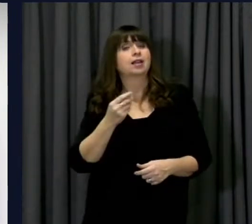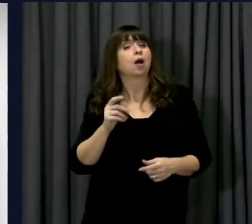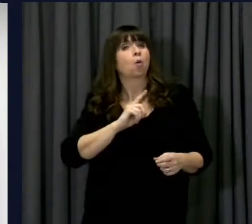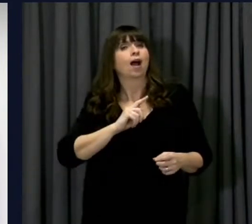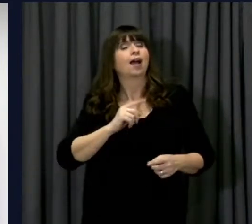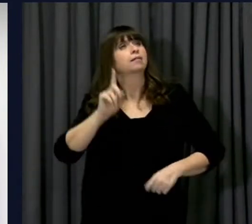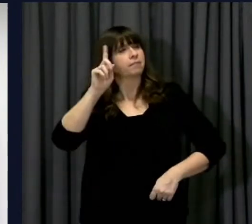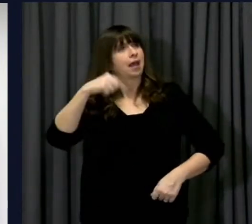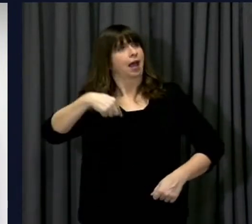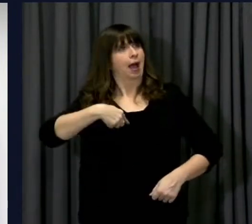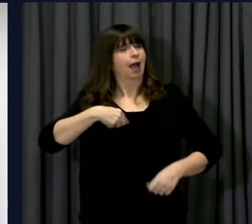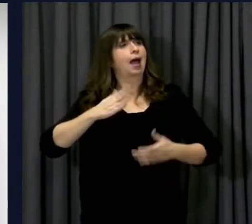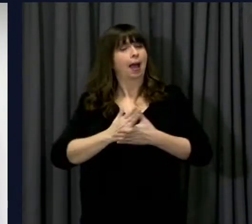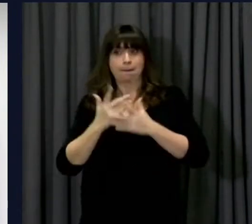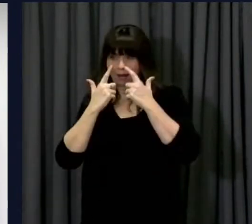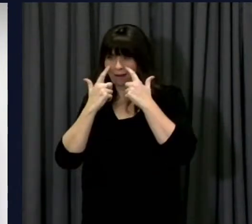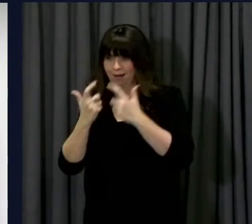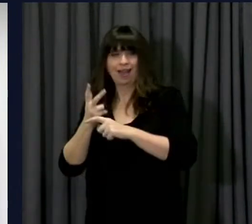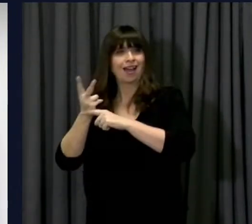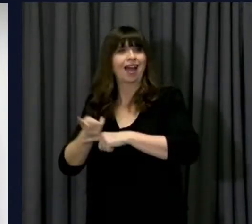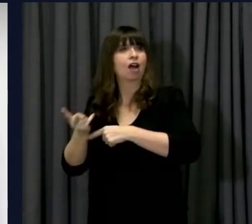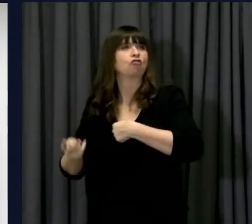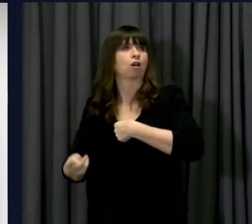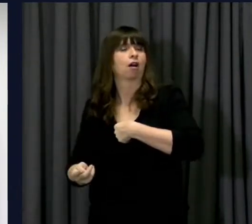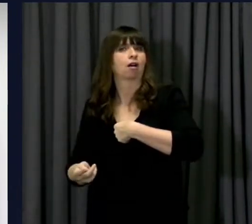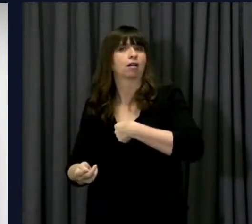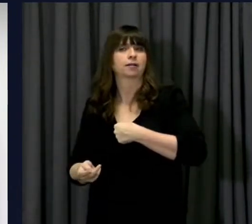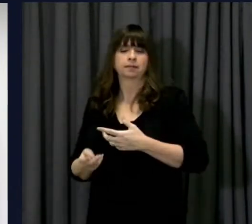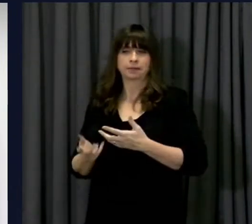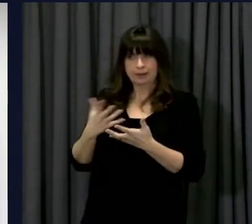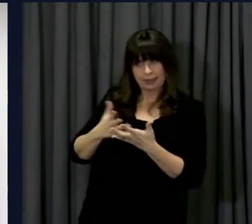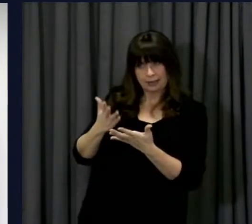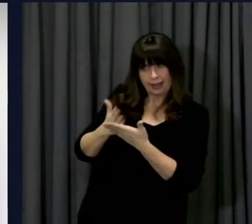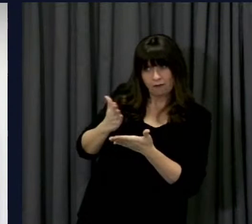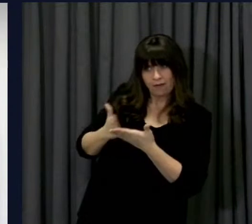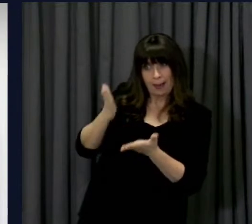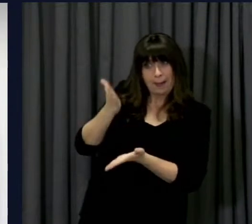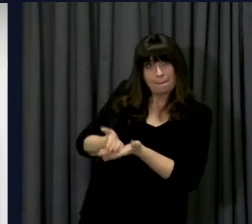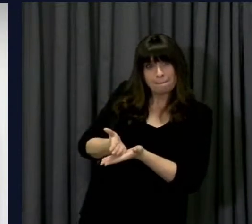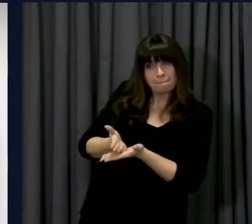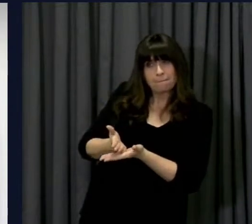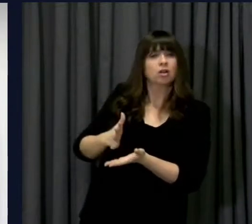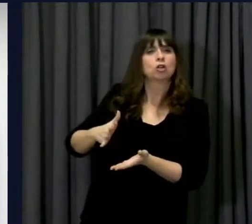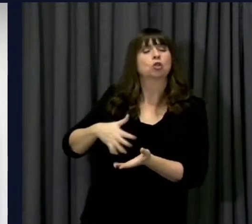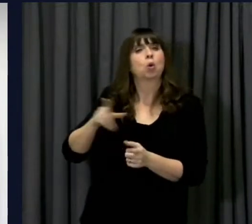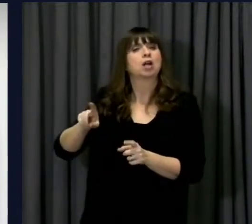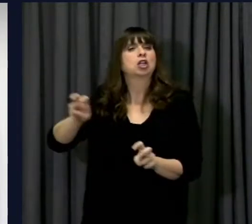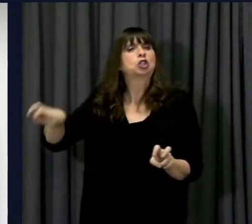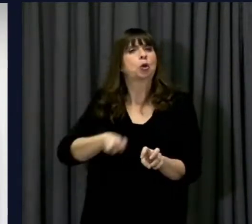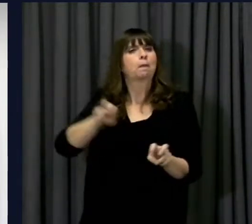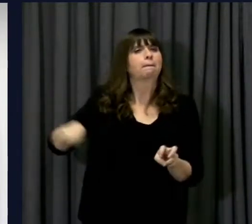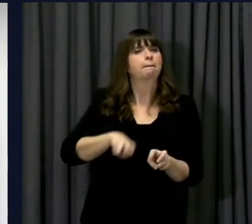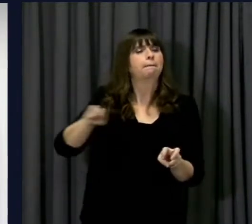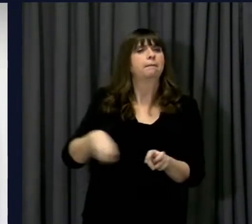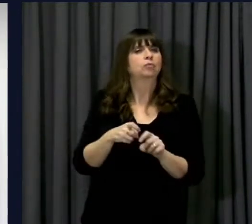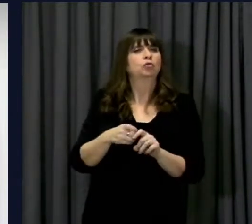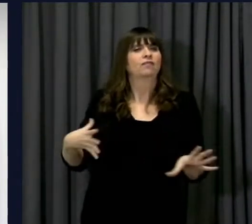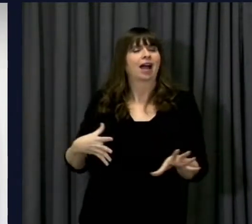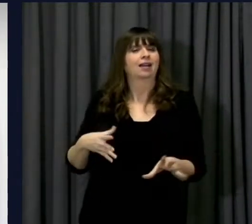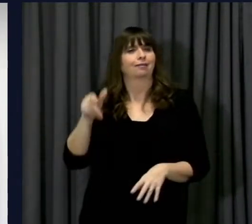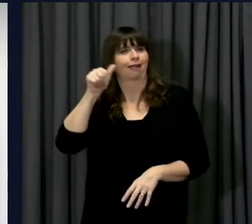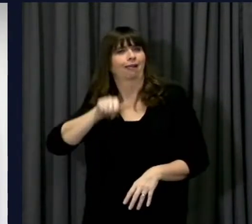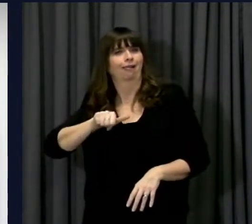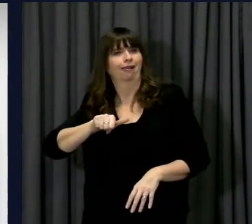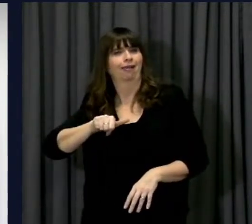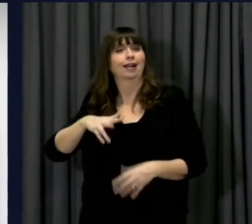as carers. So that's why we're having this conversation with carers organisations, many of whom will have contact with unpaid carers and be able to help,